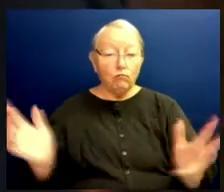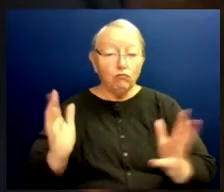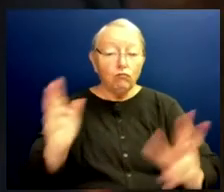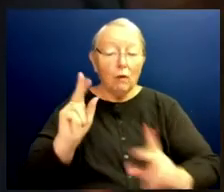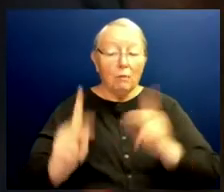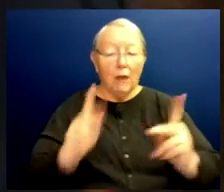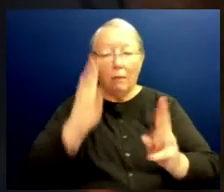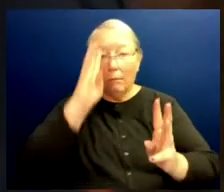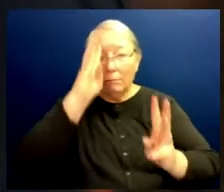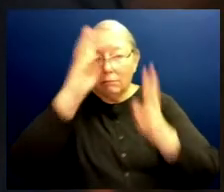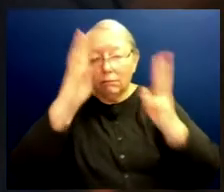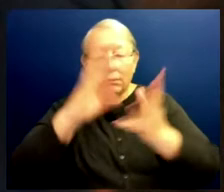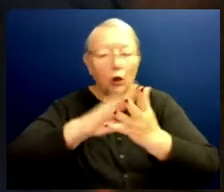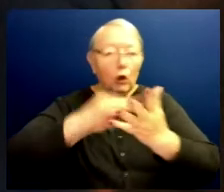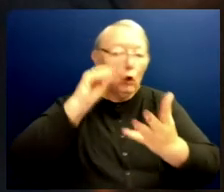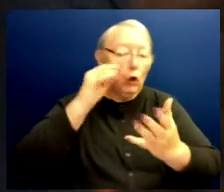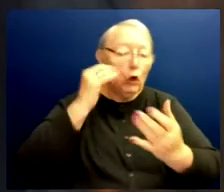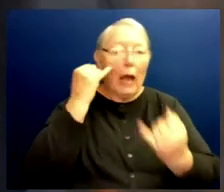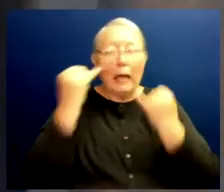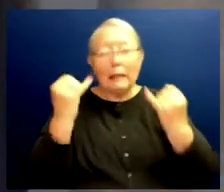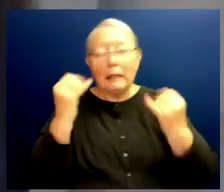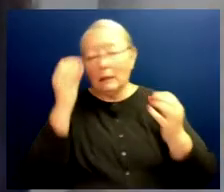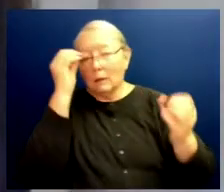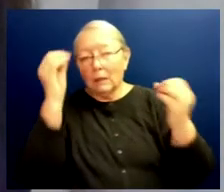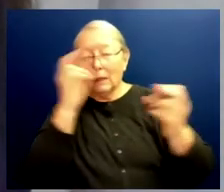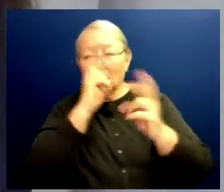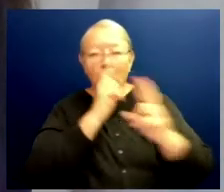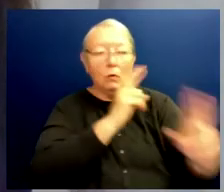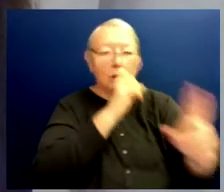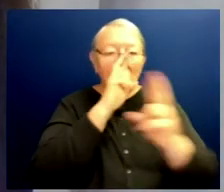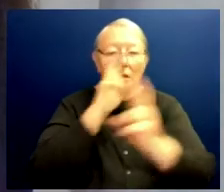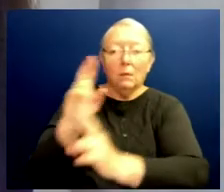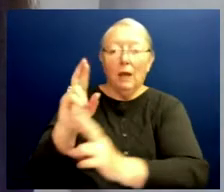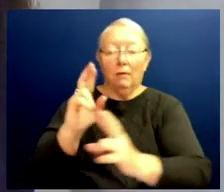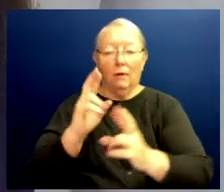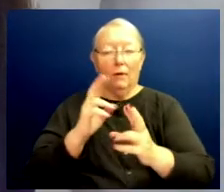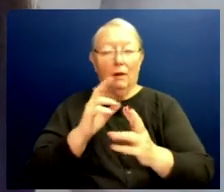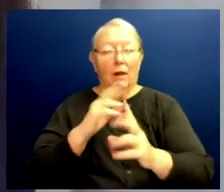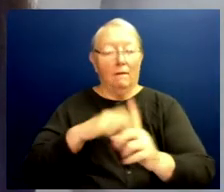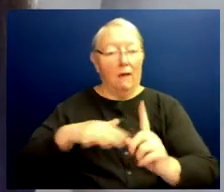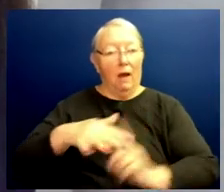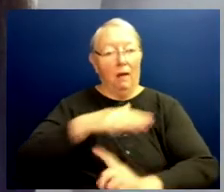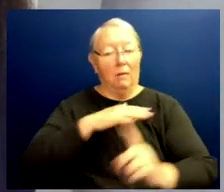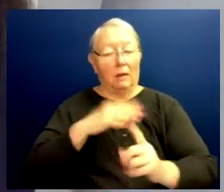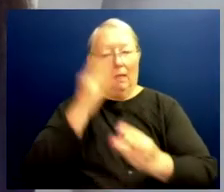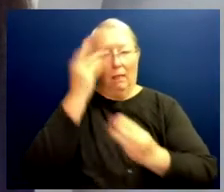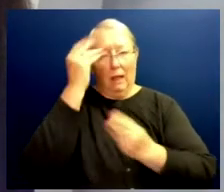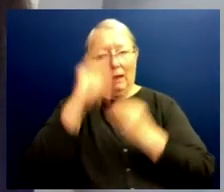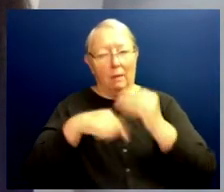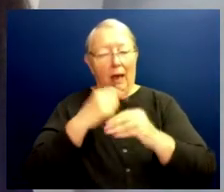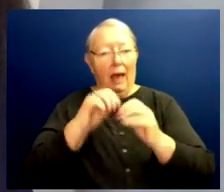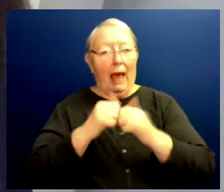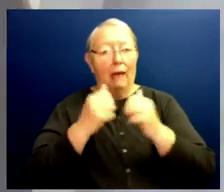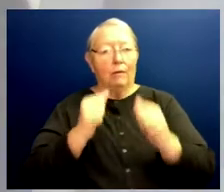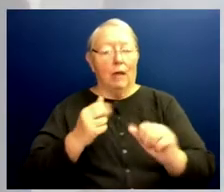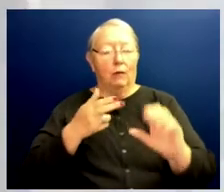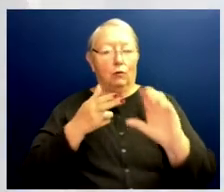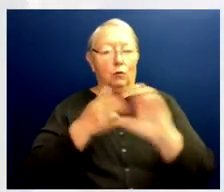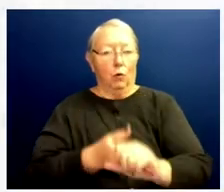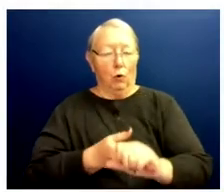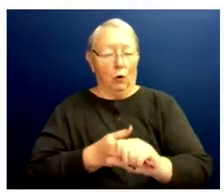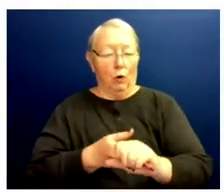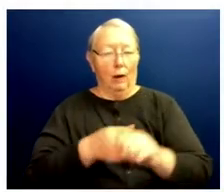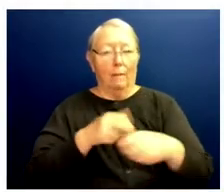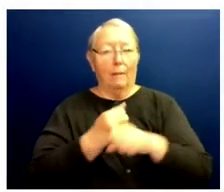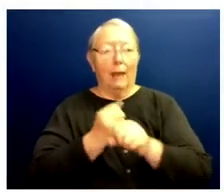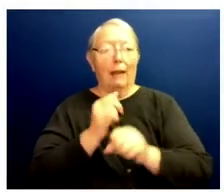opinions in respectful, considerate environments. Please consider how you can join them to help make future events like this possible. To